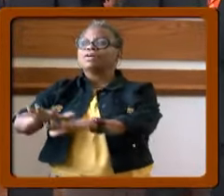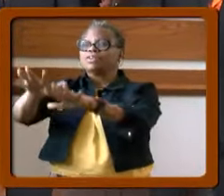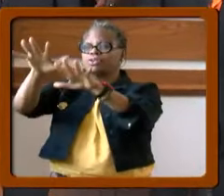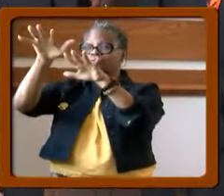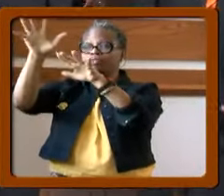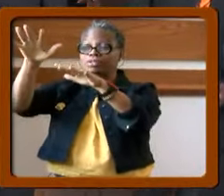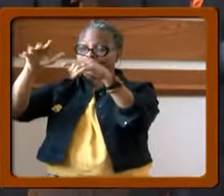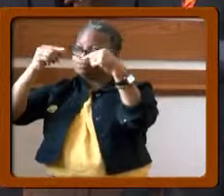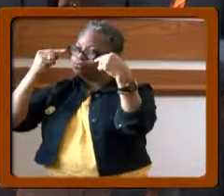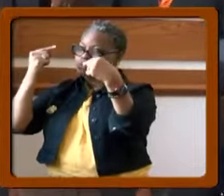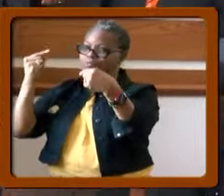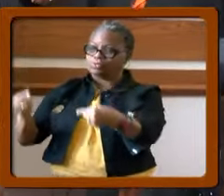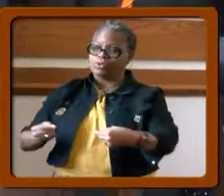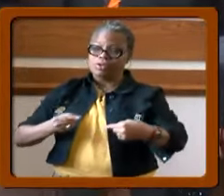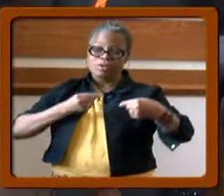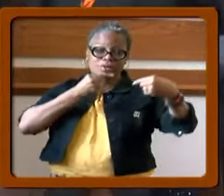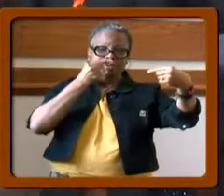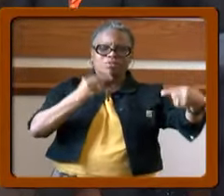Cause walls to fall.